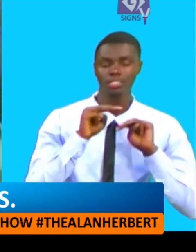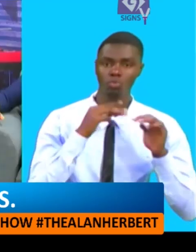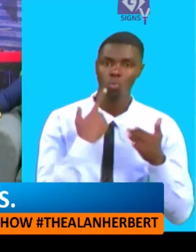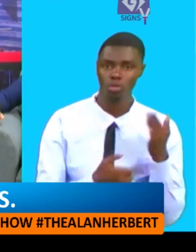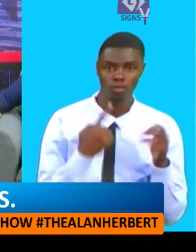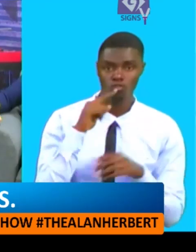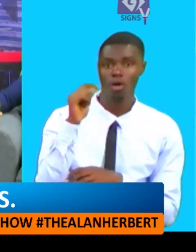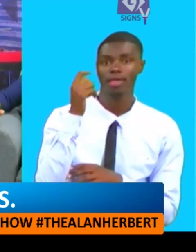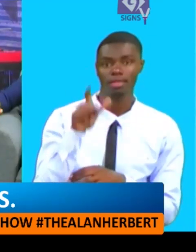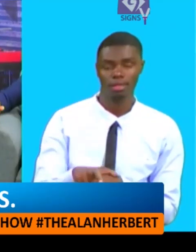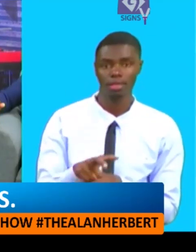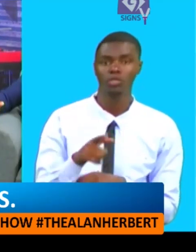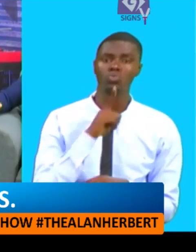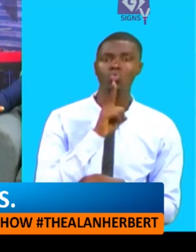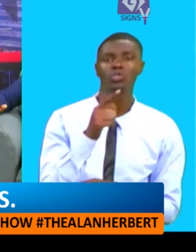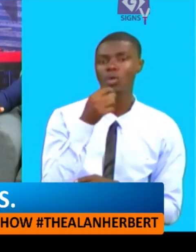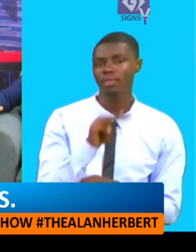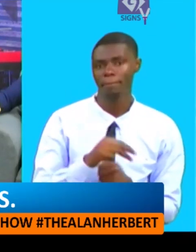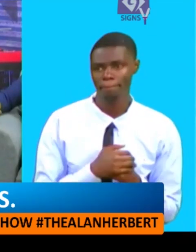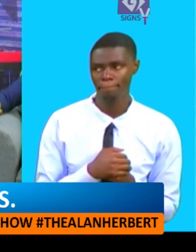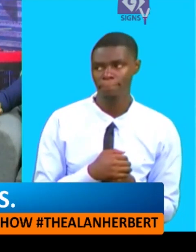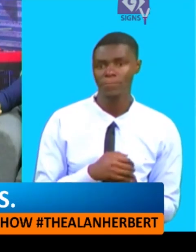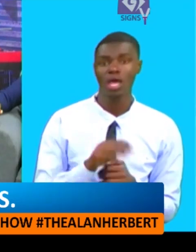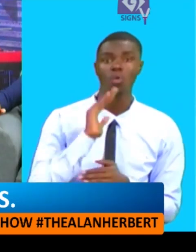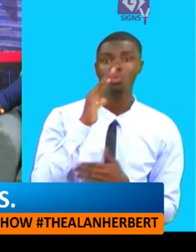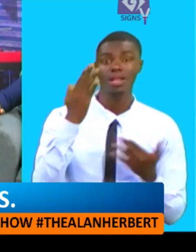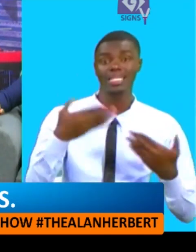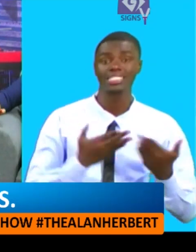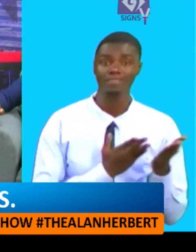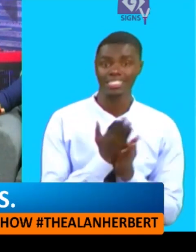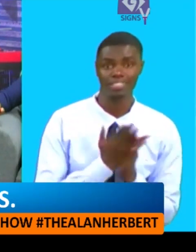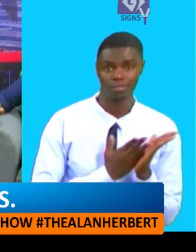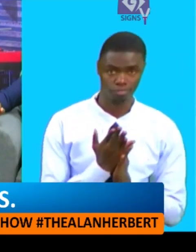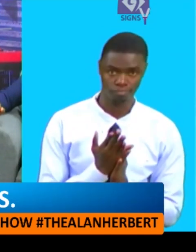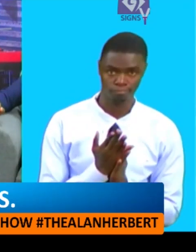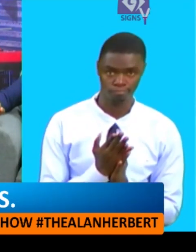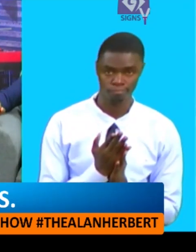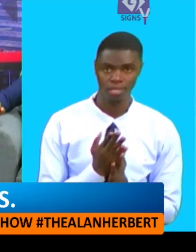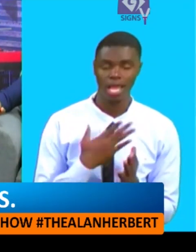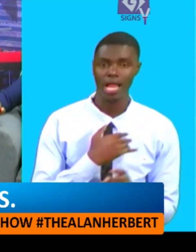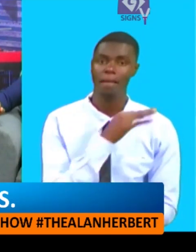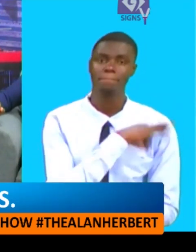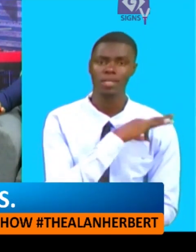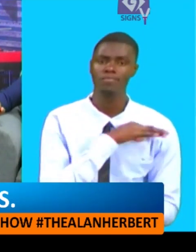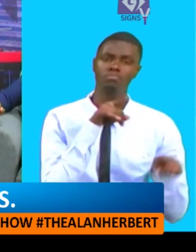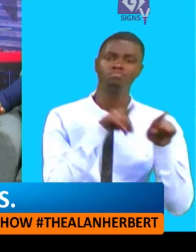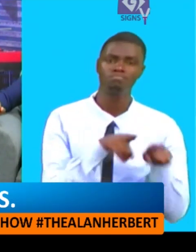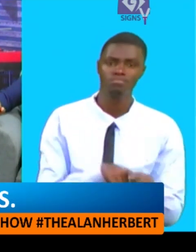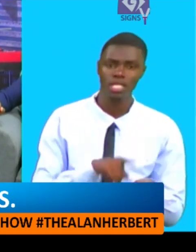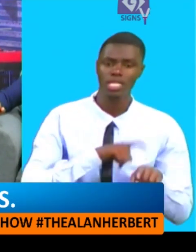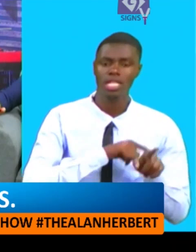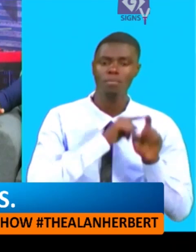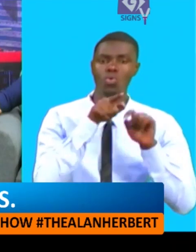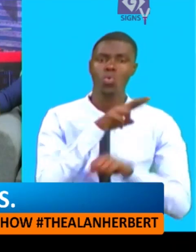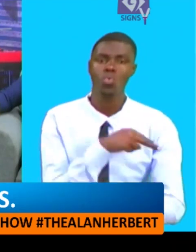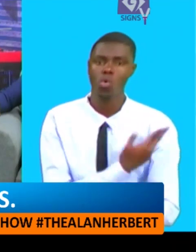have for Kenyans to assure them that they will receive services and benefits when they go